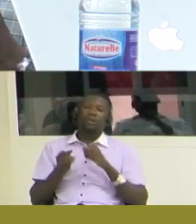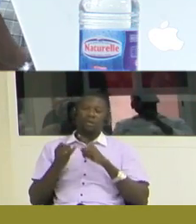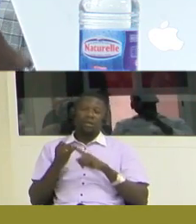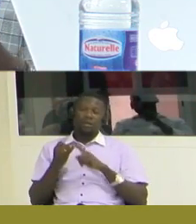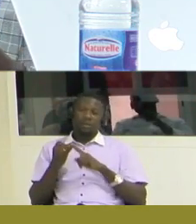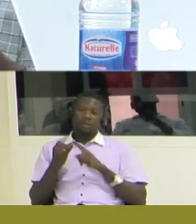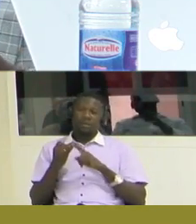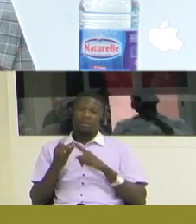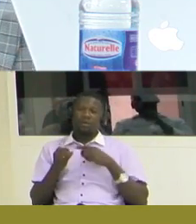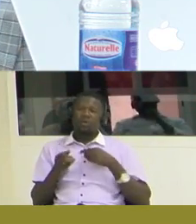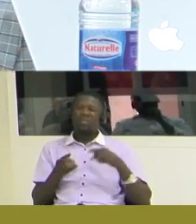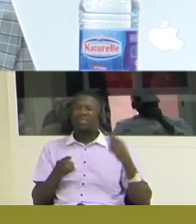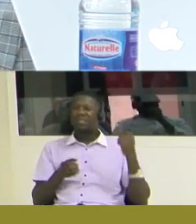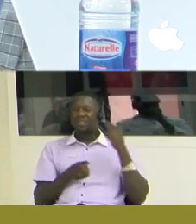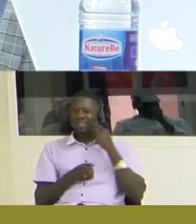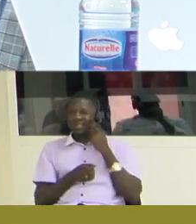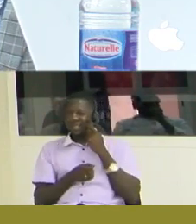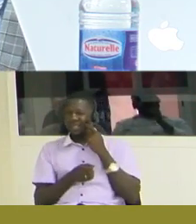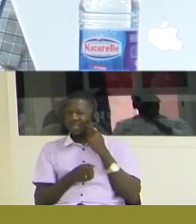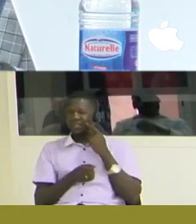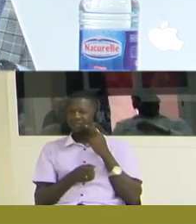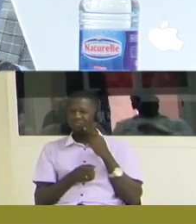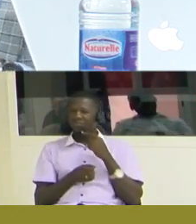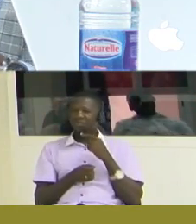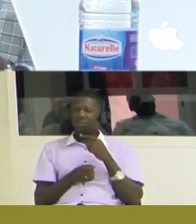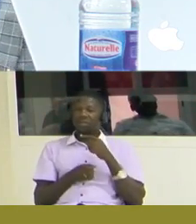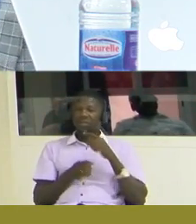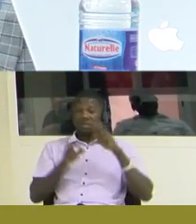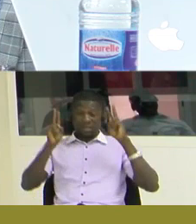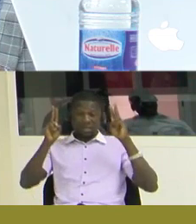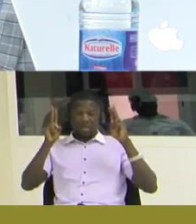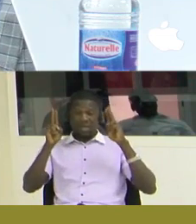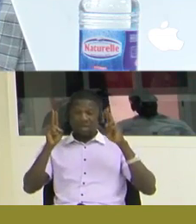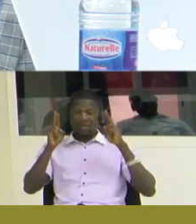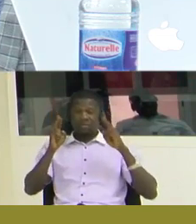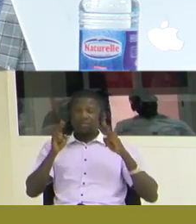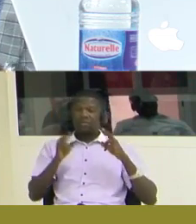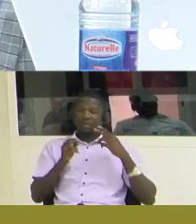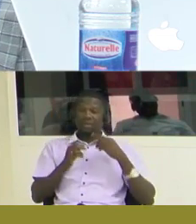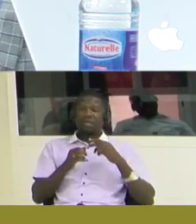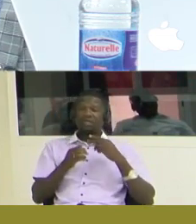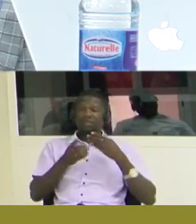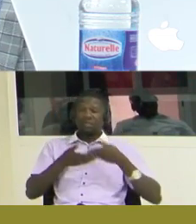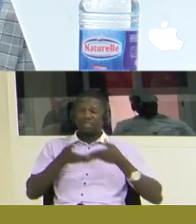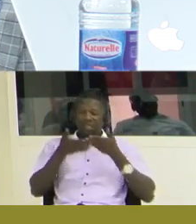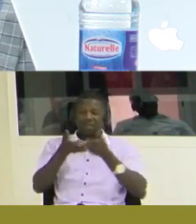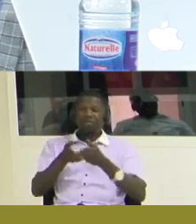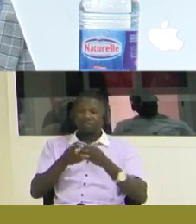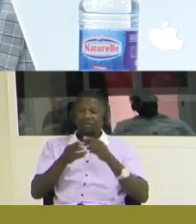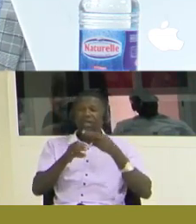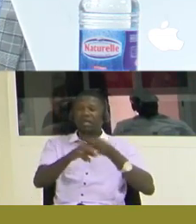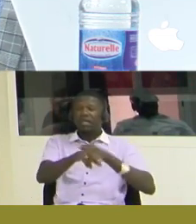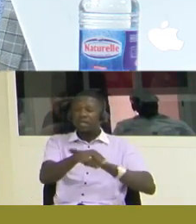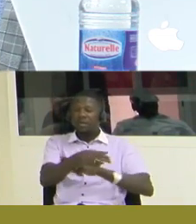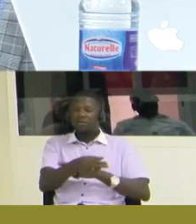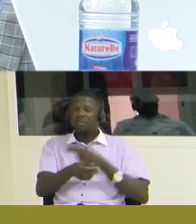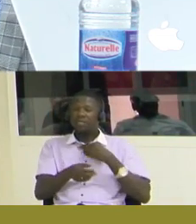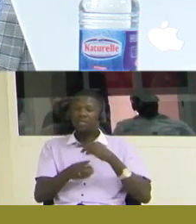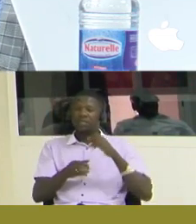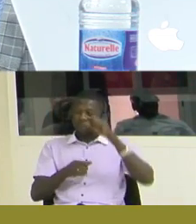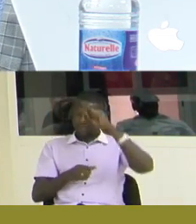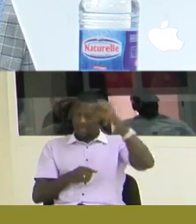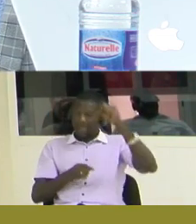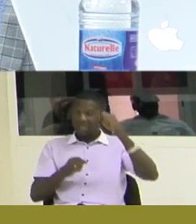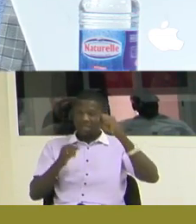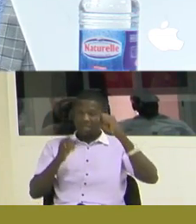on a particular day Jame sacrificed a ram in State House could you take